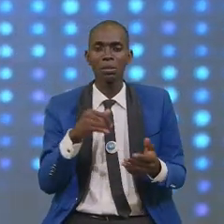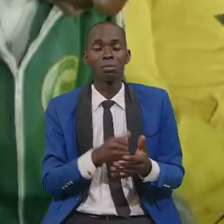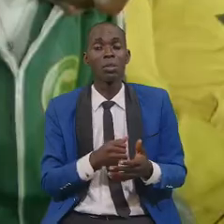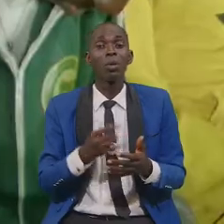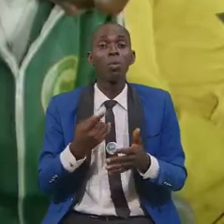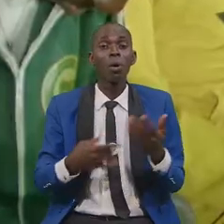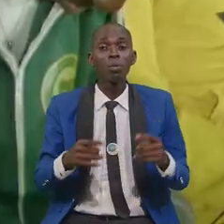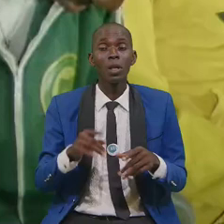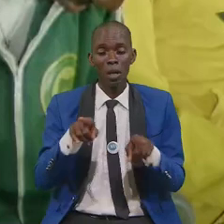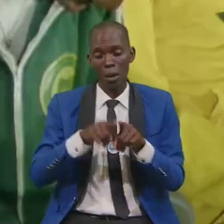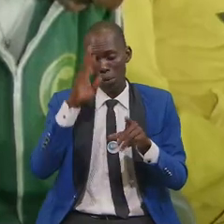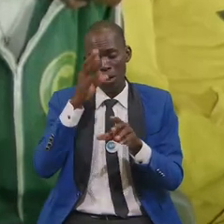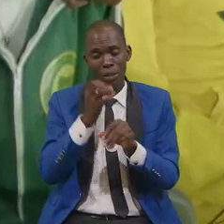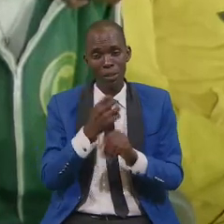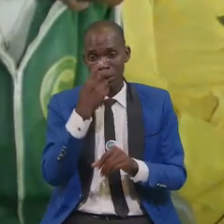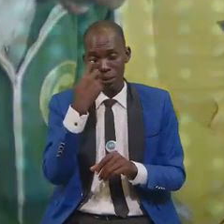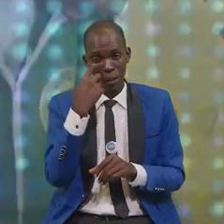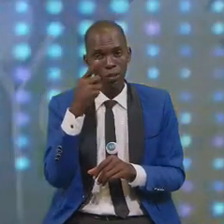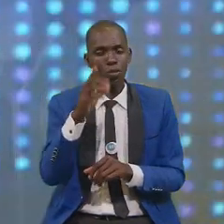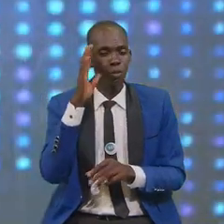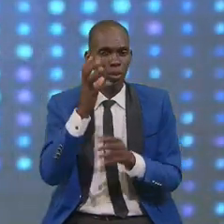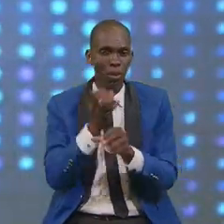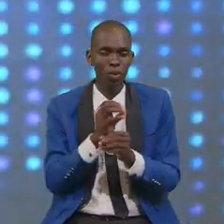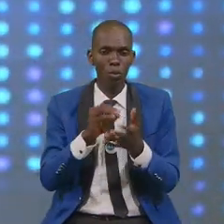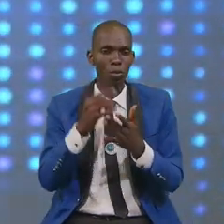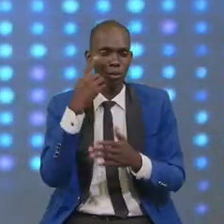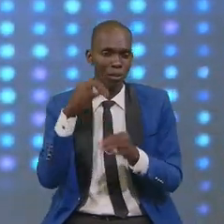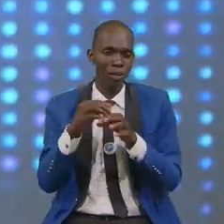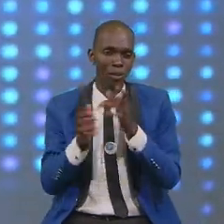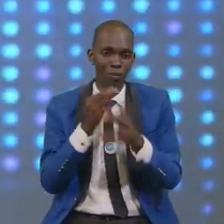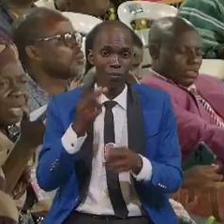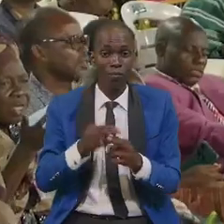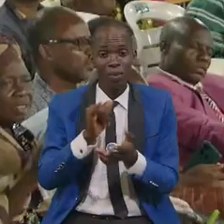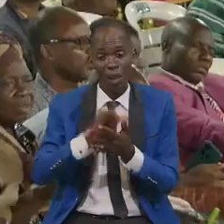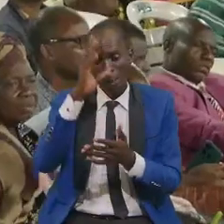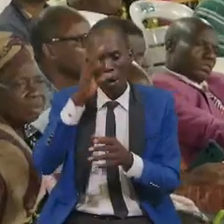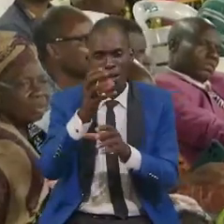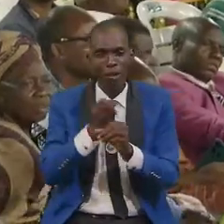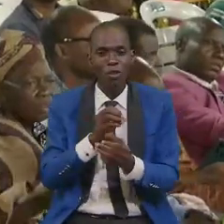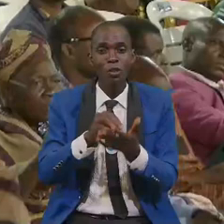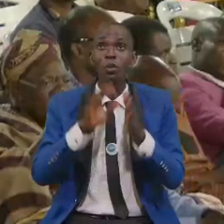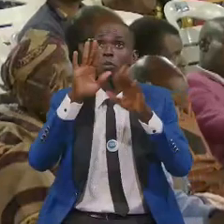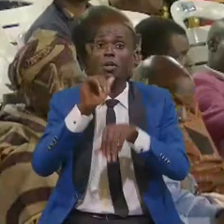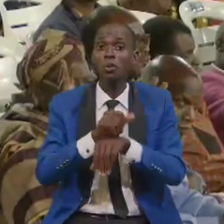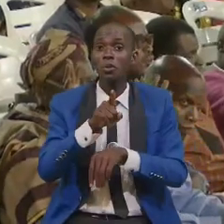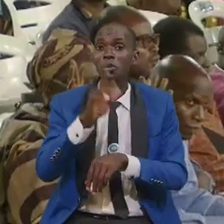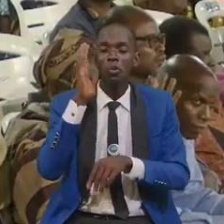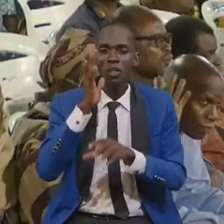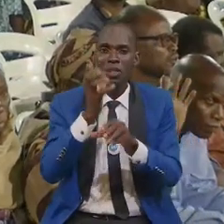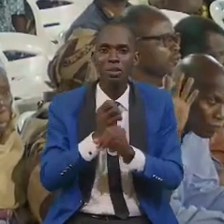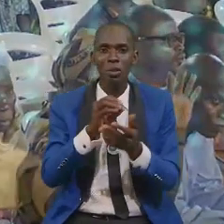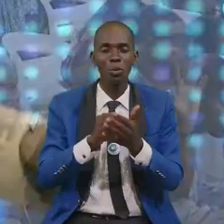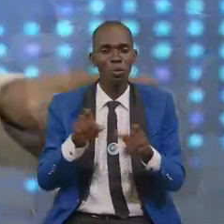sight. He got his miracle, like you're going to get your miracle. And then he didn't go back